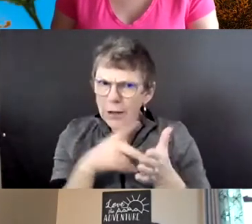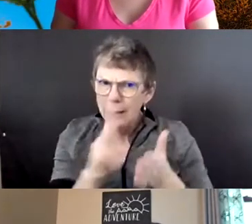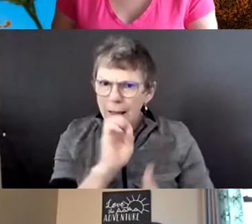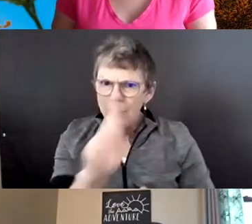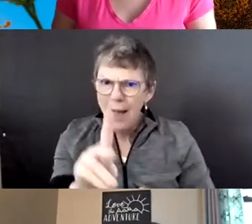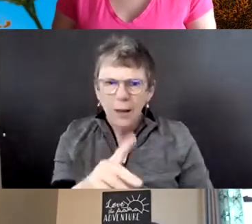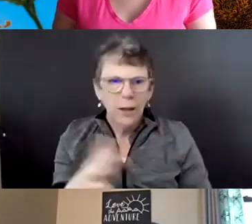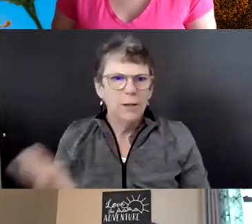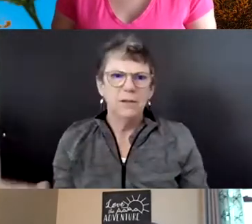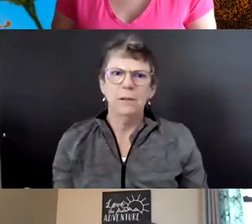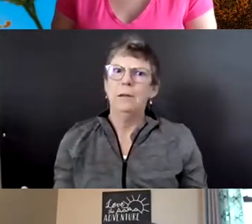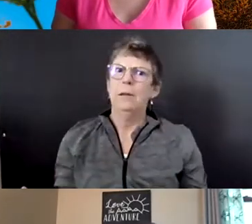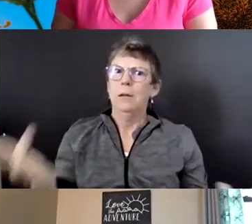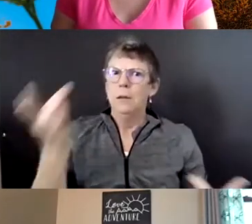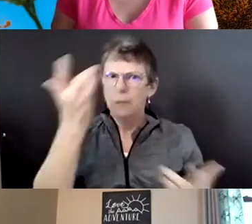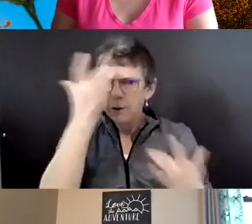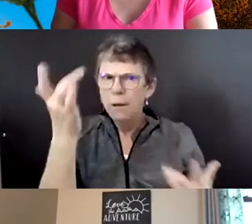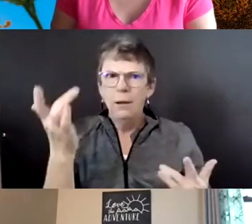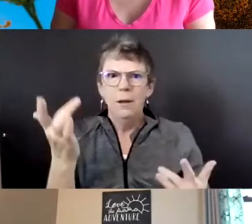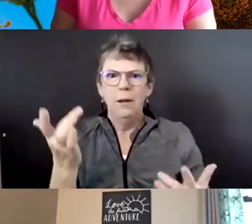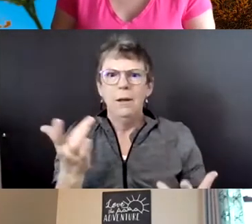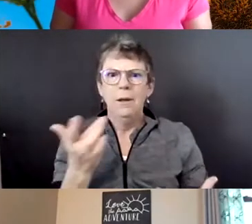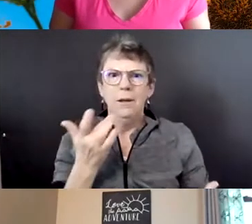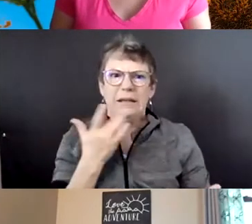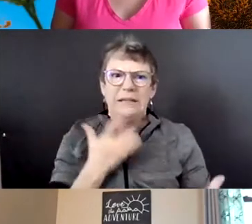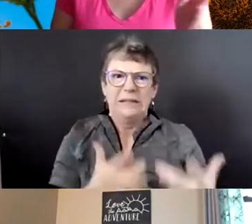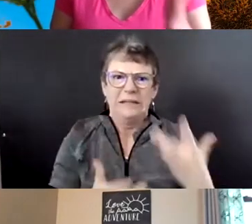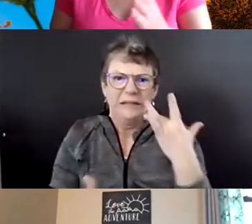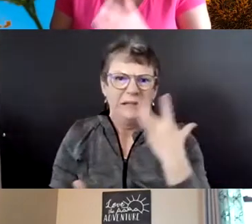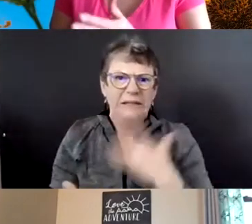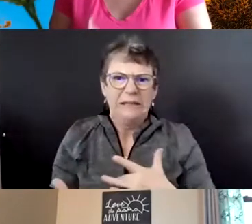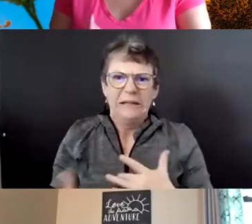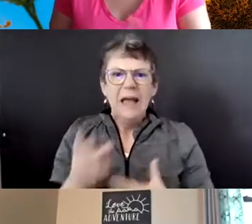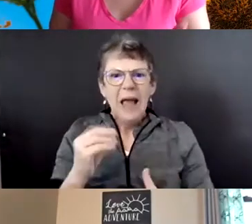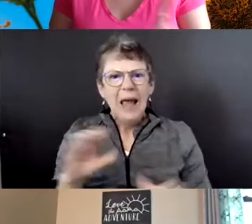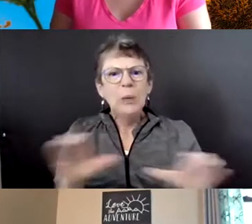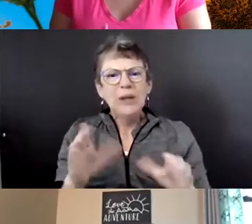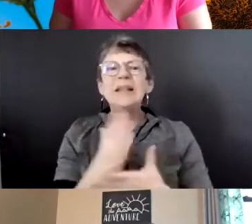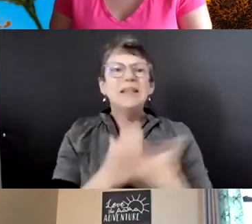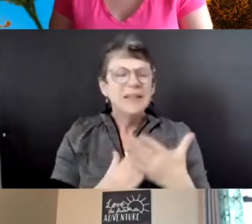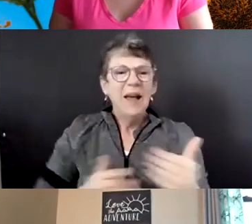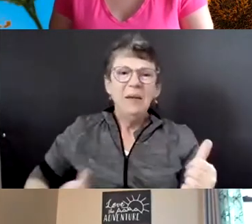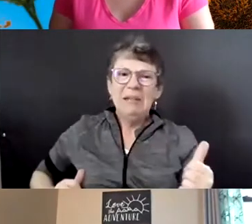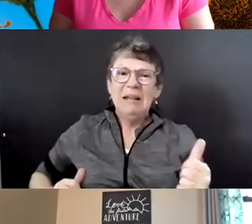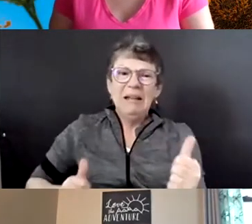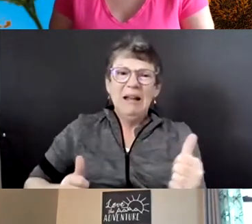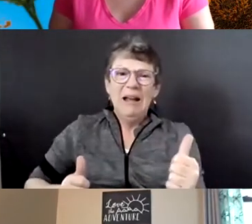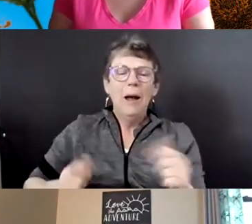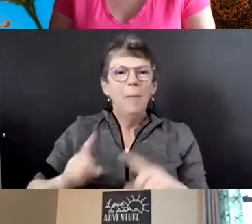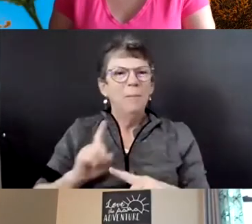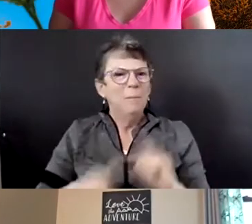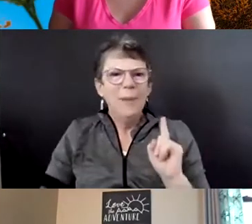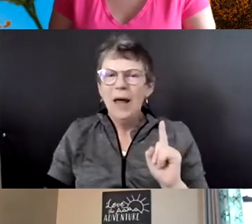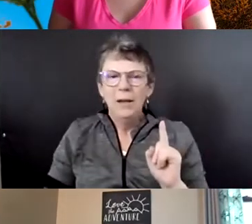forever. And we've had some success, but that success didn't nearly catch up for the years and years and years where we were not getting increases in